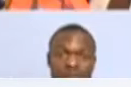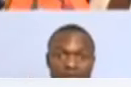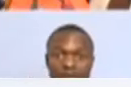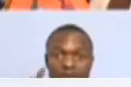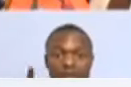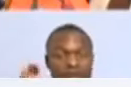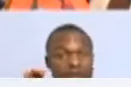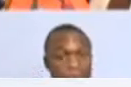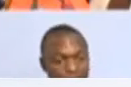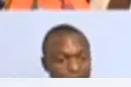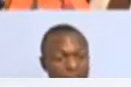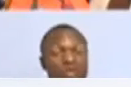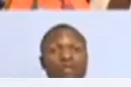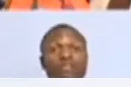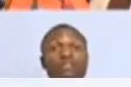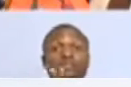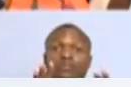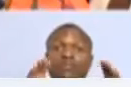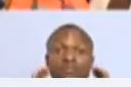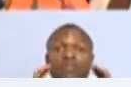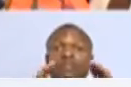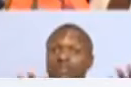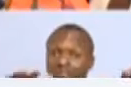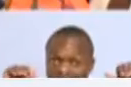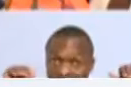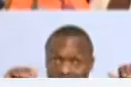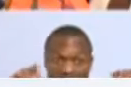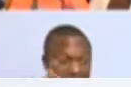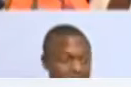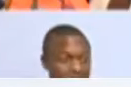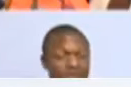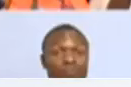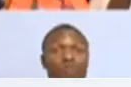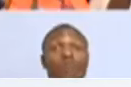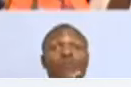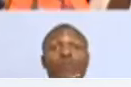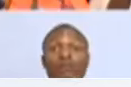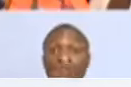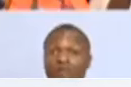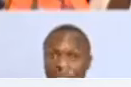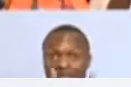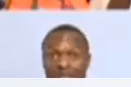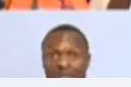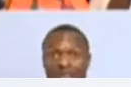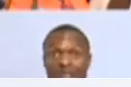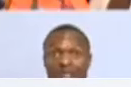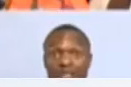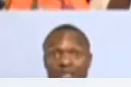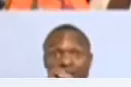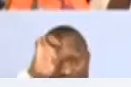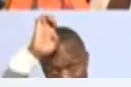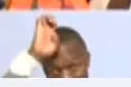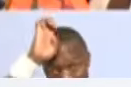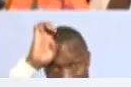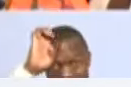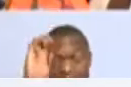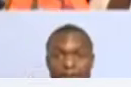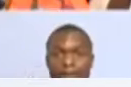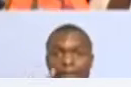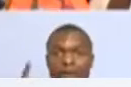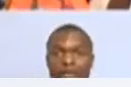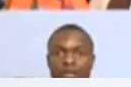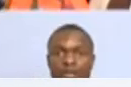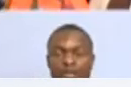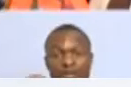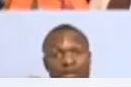to Zimbabwe during our chairmanship, Zimbabwe, Eswatini, Madagascar, Democratic Republic